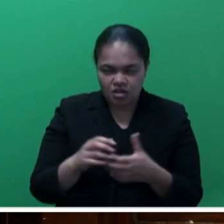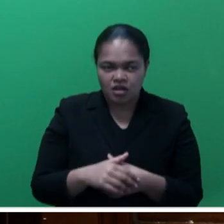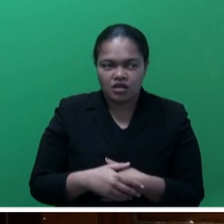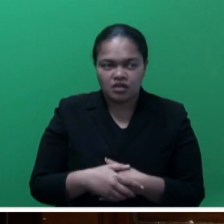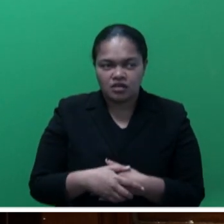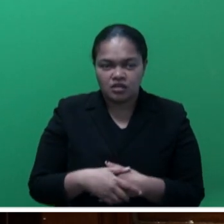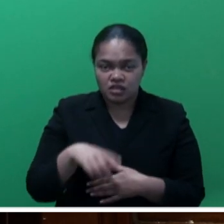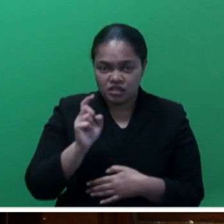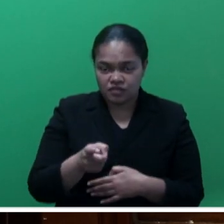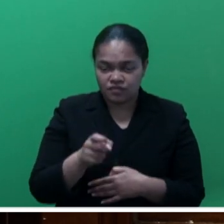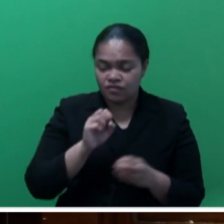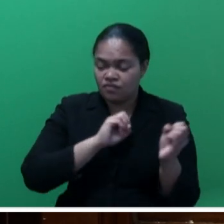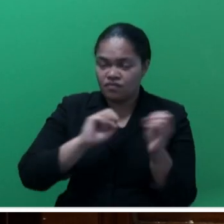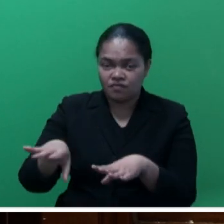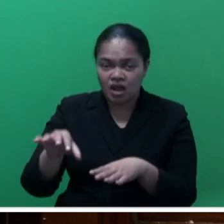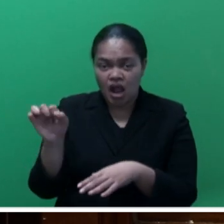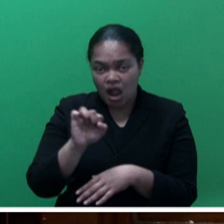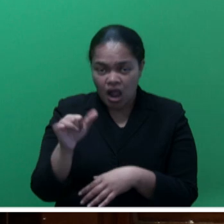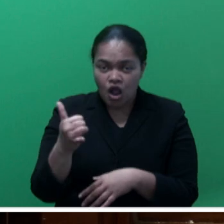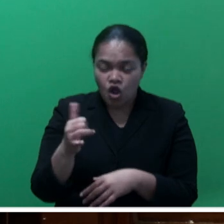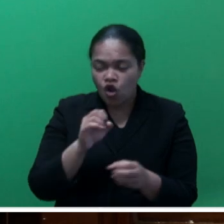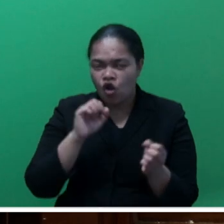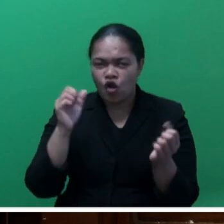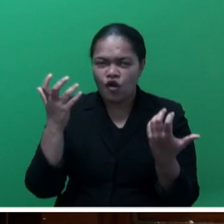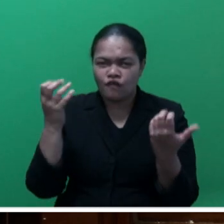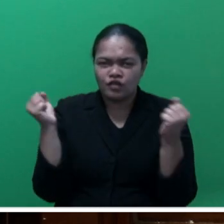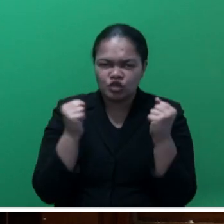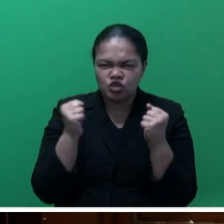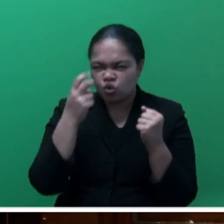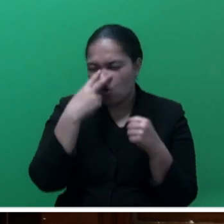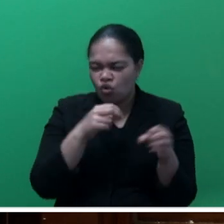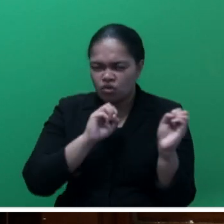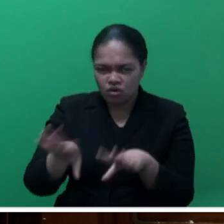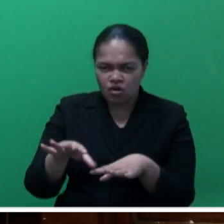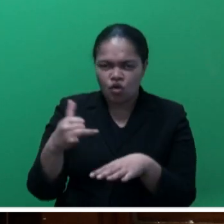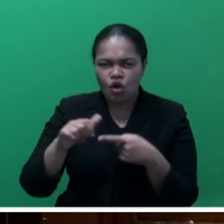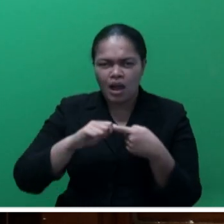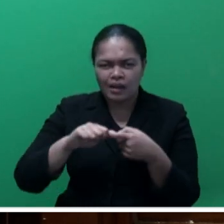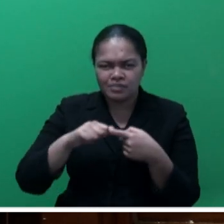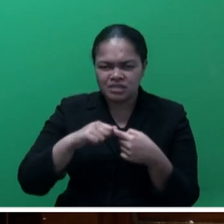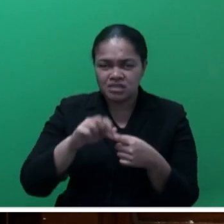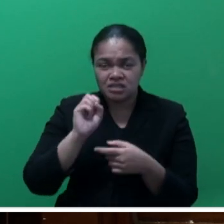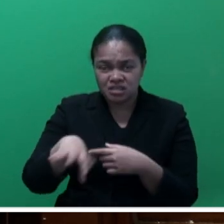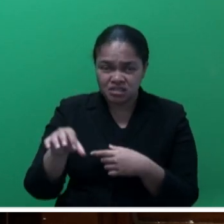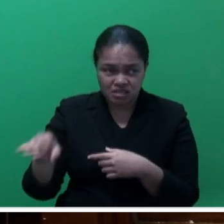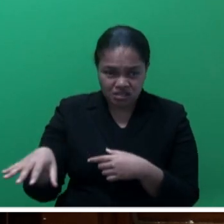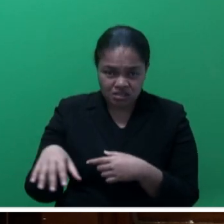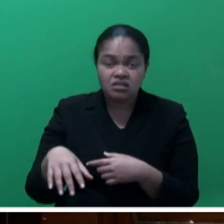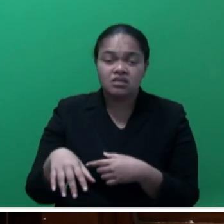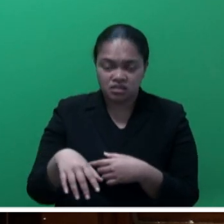or you dump a fridge, or plastic bag, and get prosecuted, it's